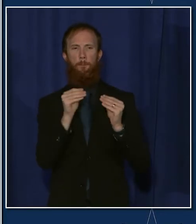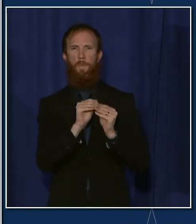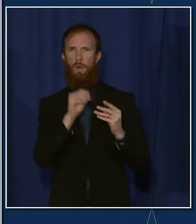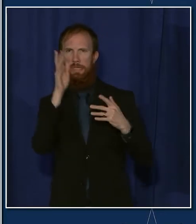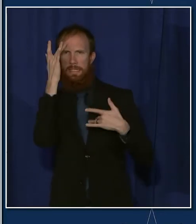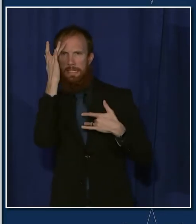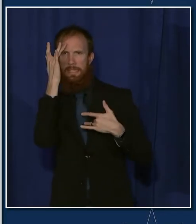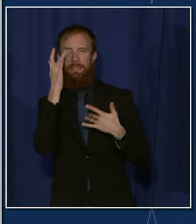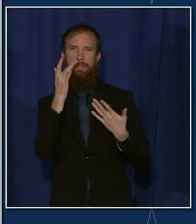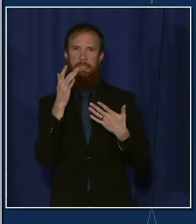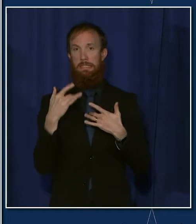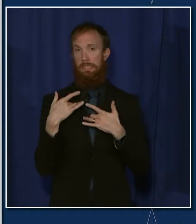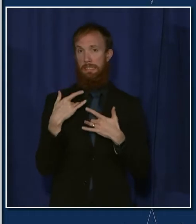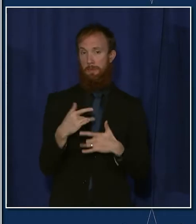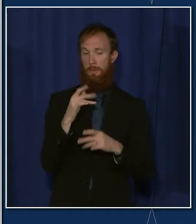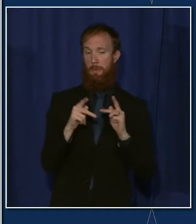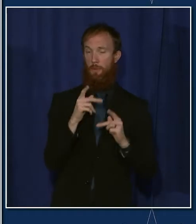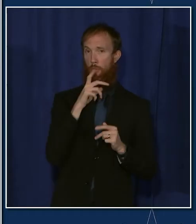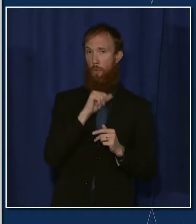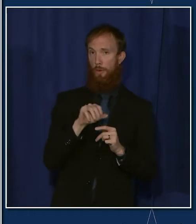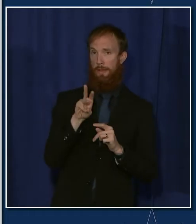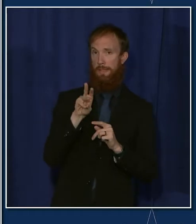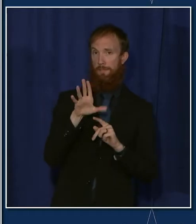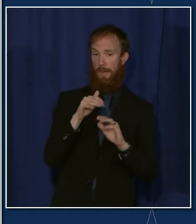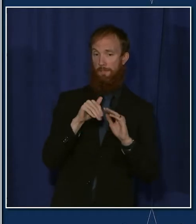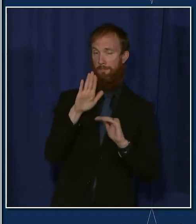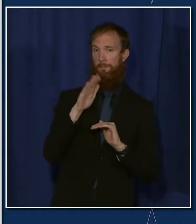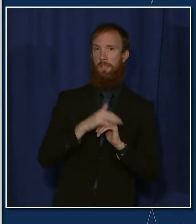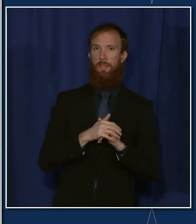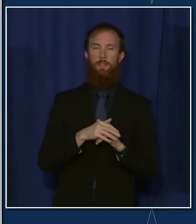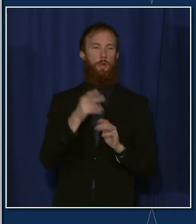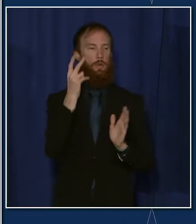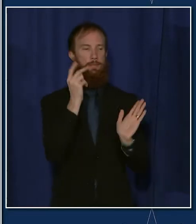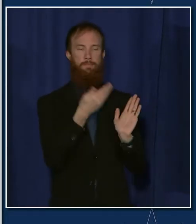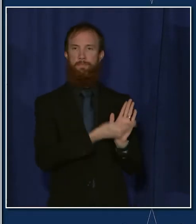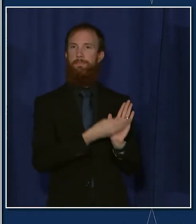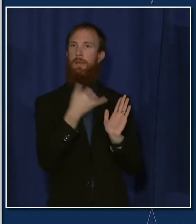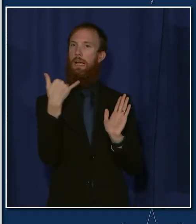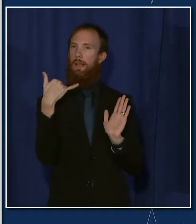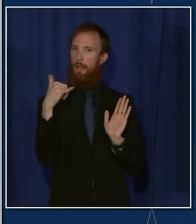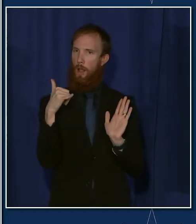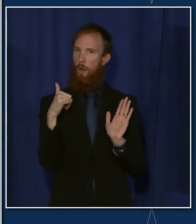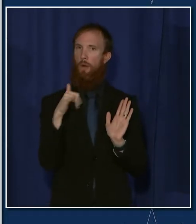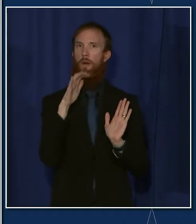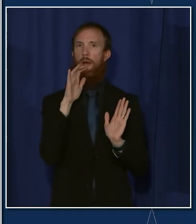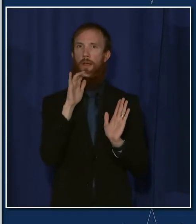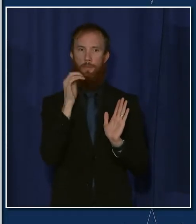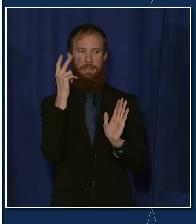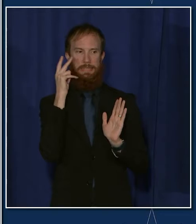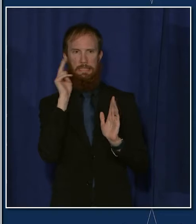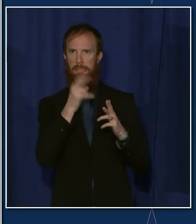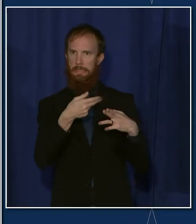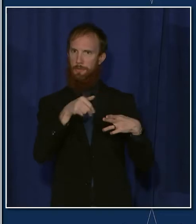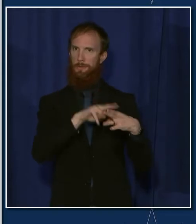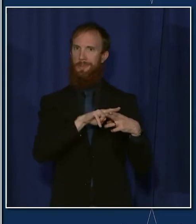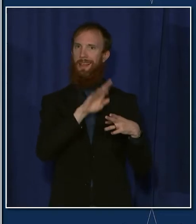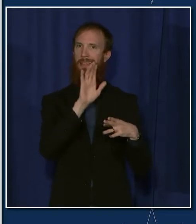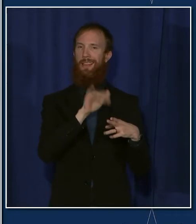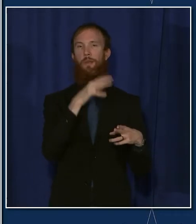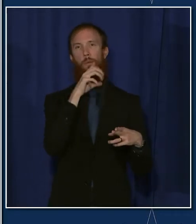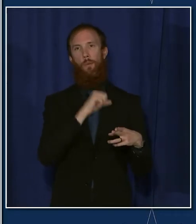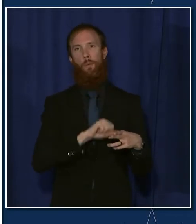actually among people over 65. If you look at that graph there, the yellow shows the big increase in those over